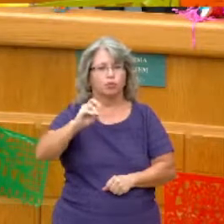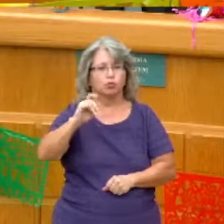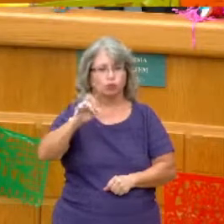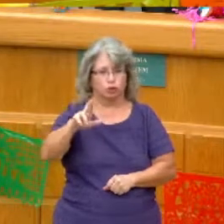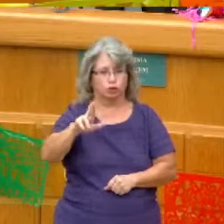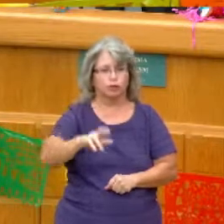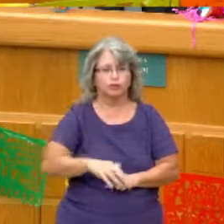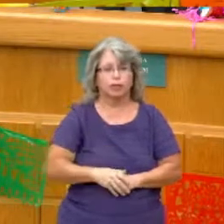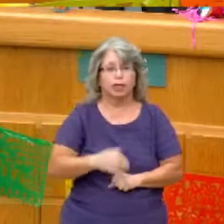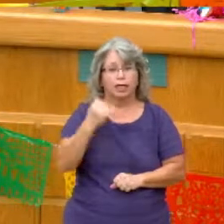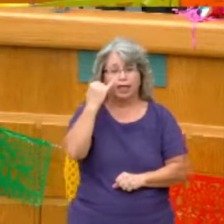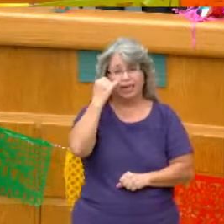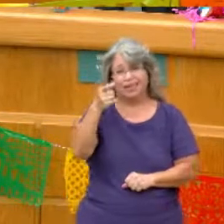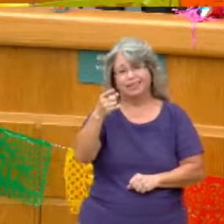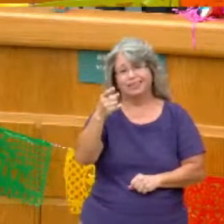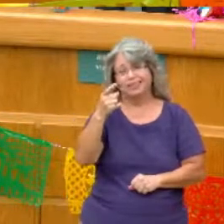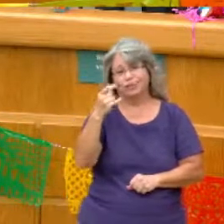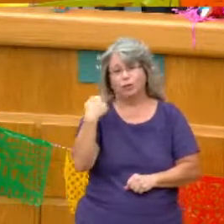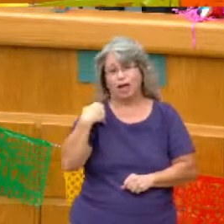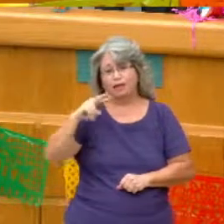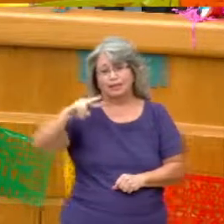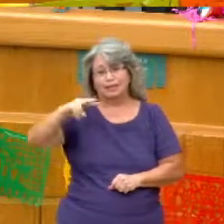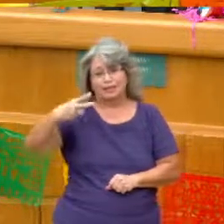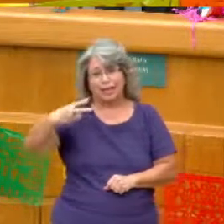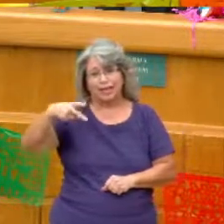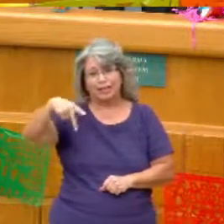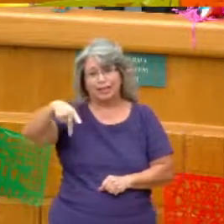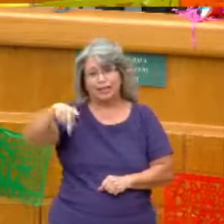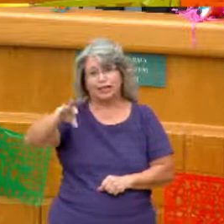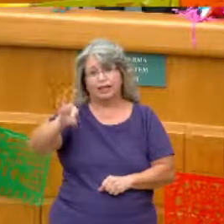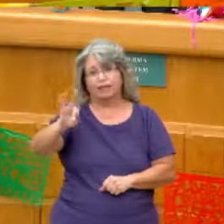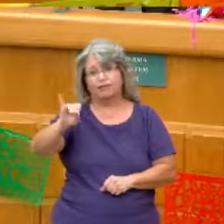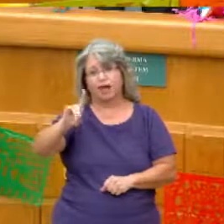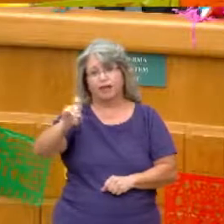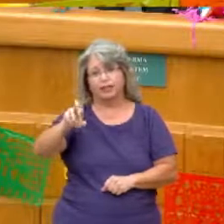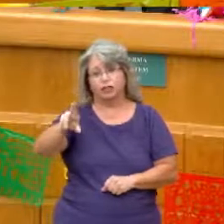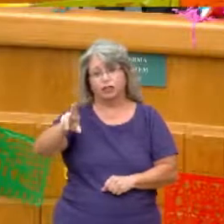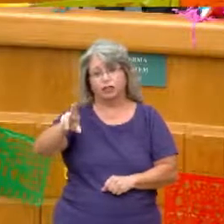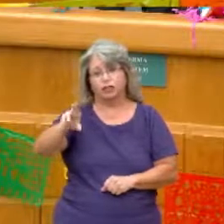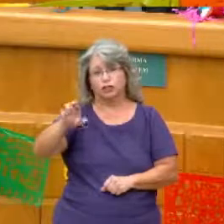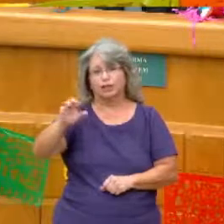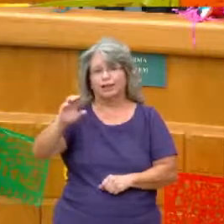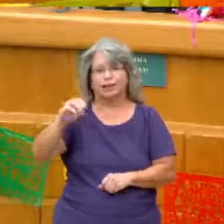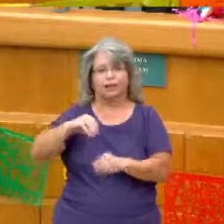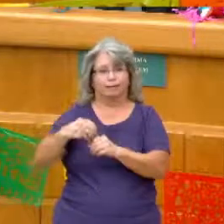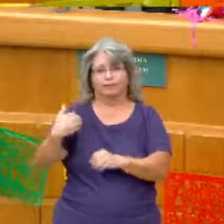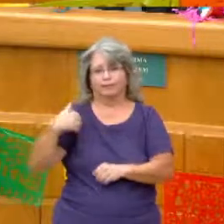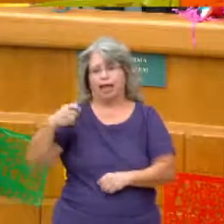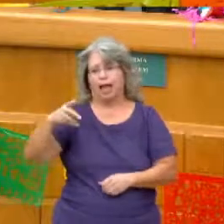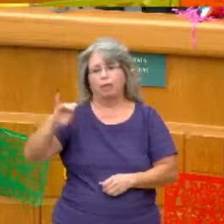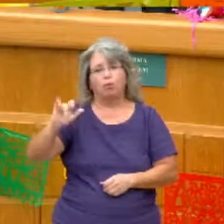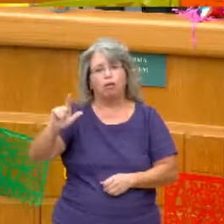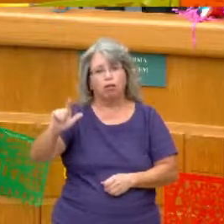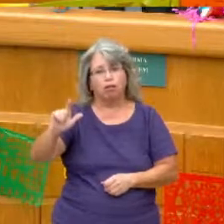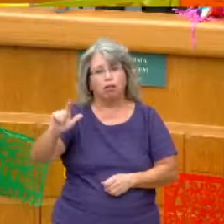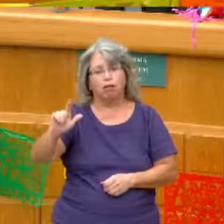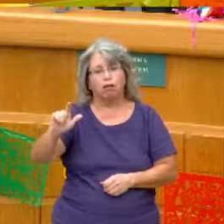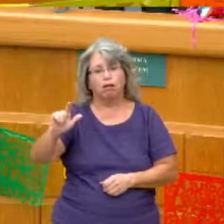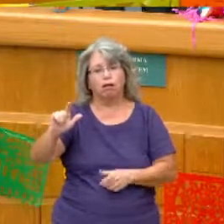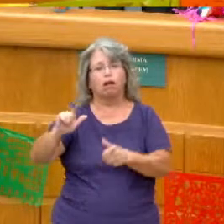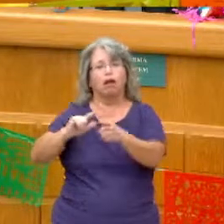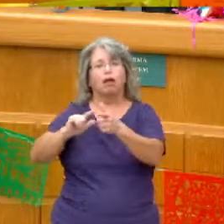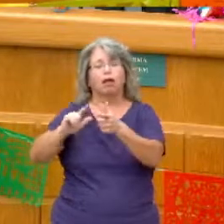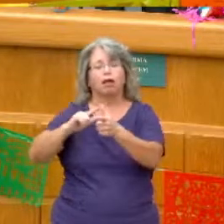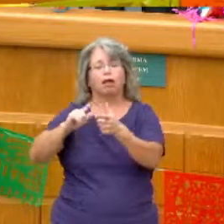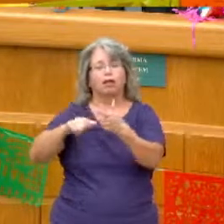you had your second Pfizer in April of 2021, you would be eligible to get your booster in